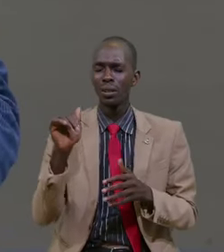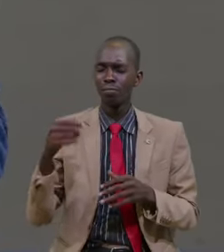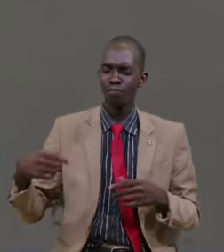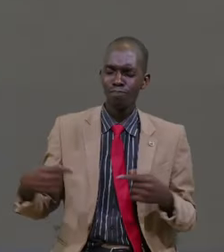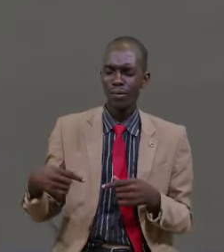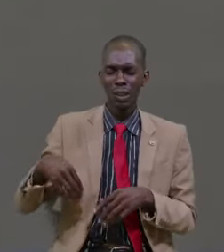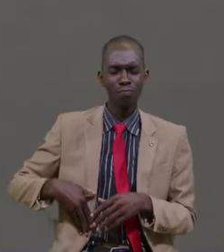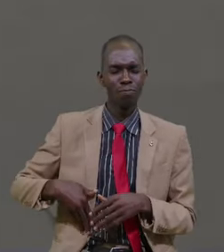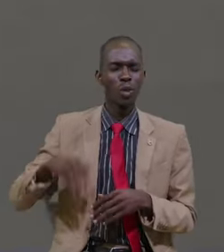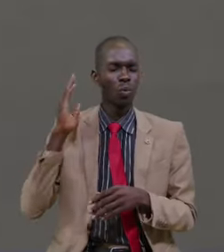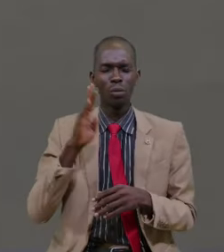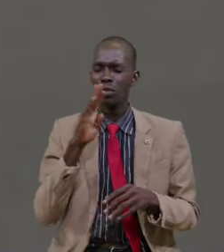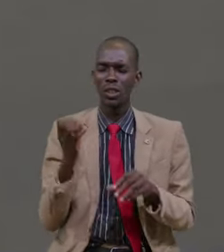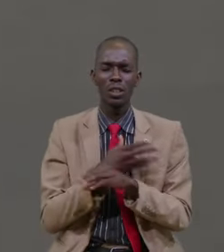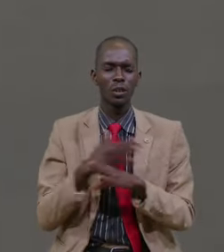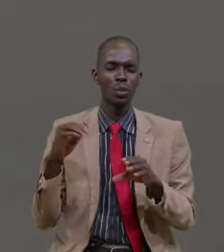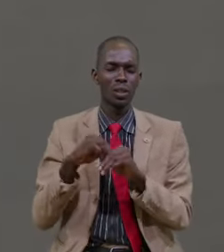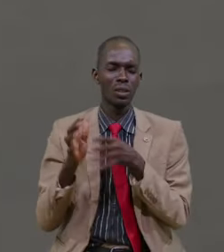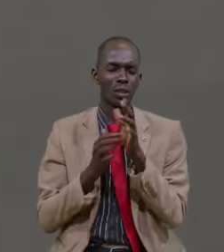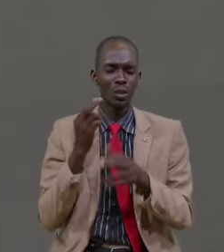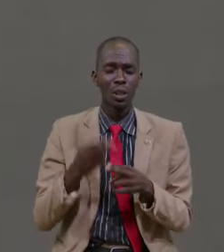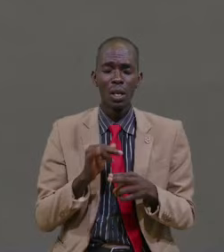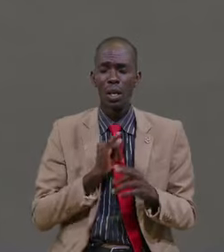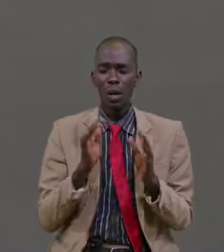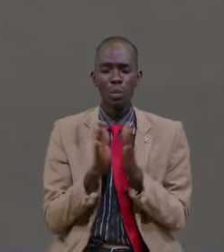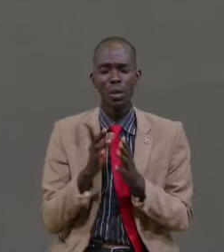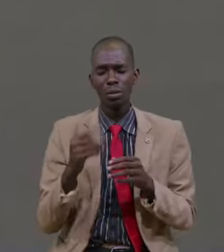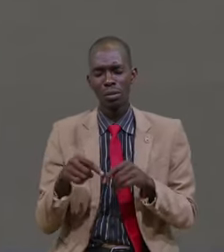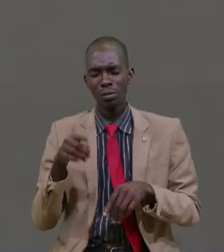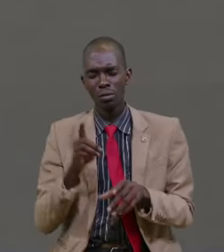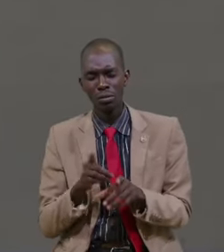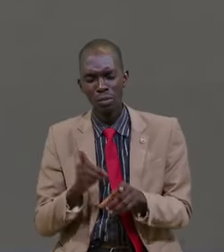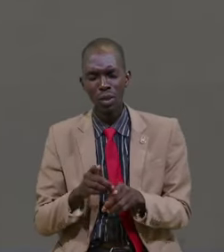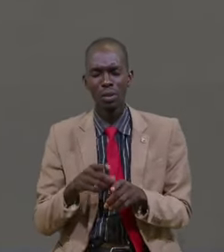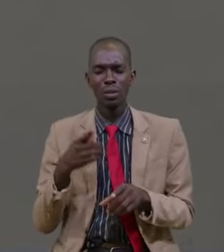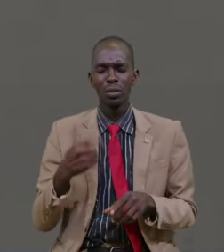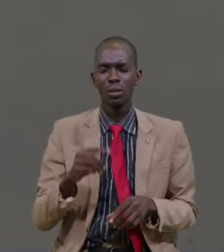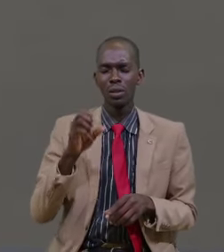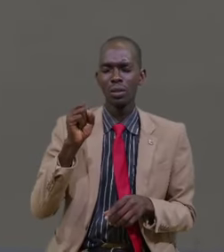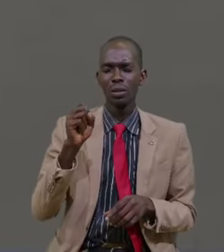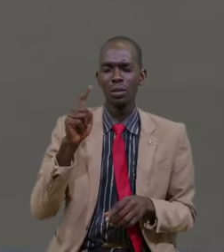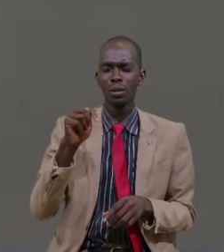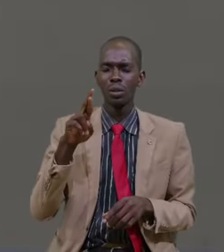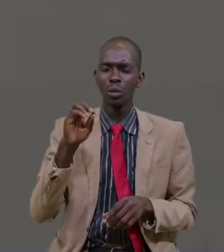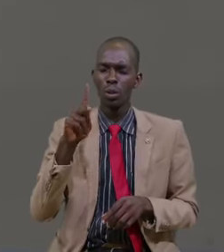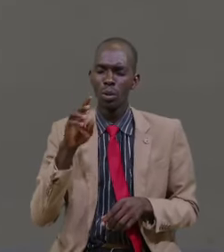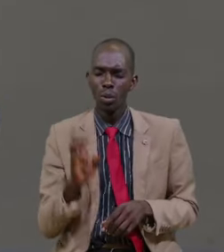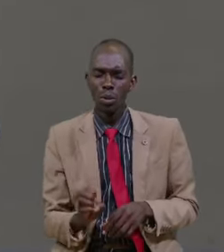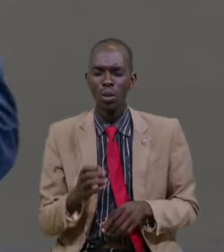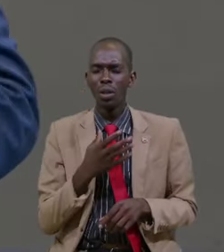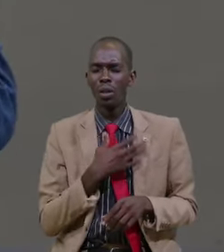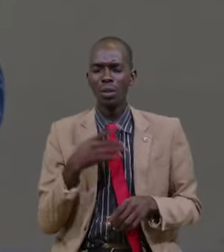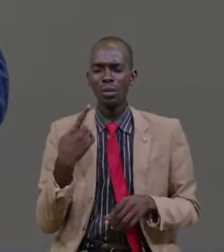now. And I pray that the paralysis and the stroke and the withering of the hand, of